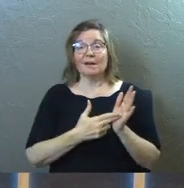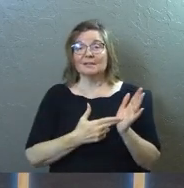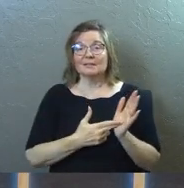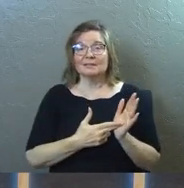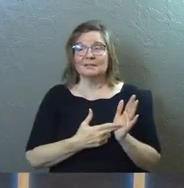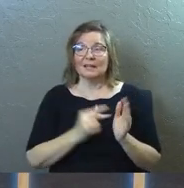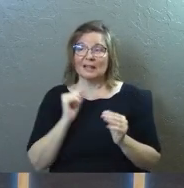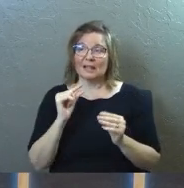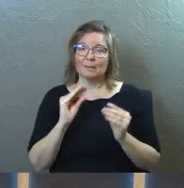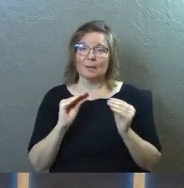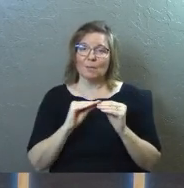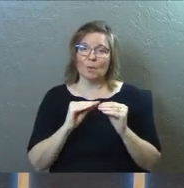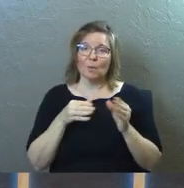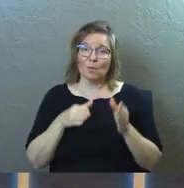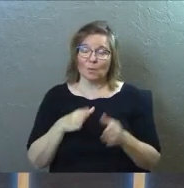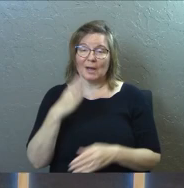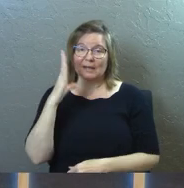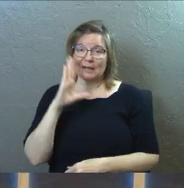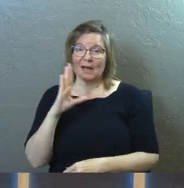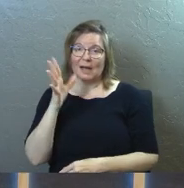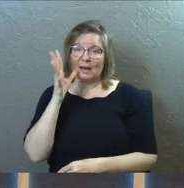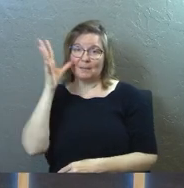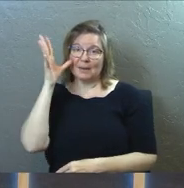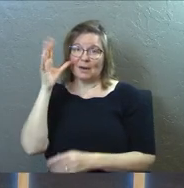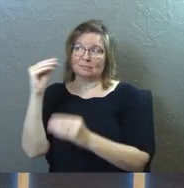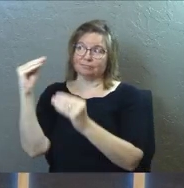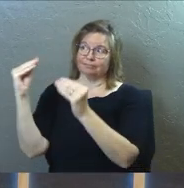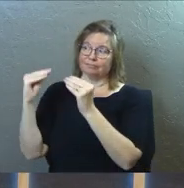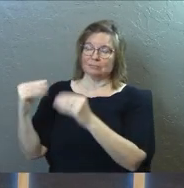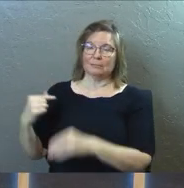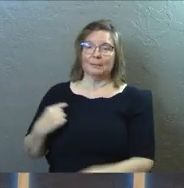honestly, it's a little bit more the way that God parents me.